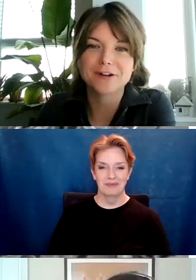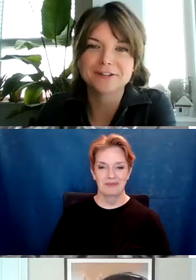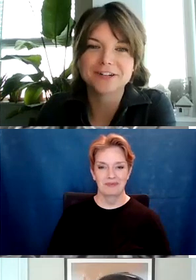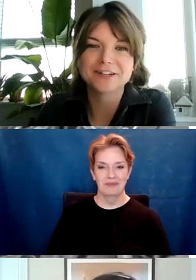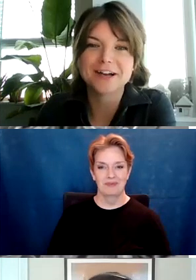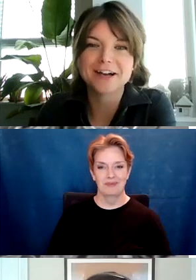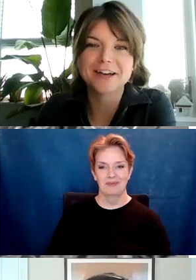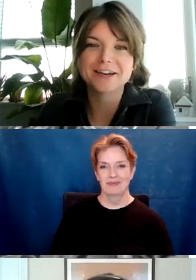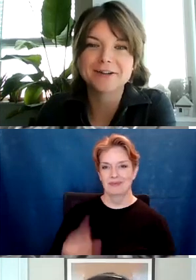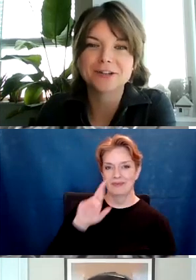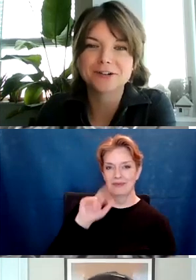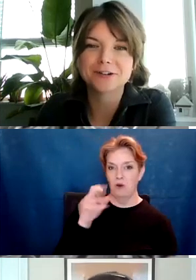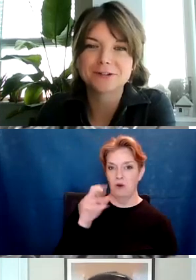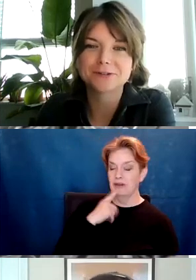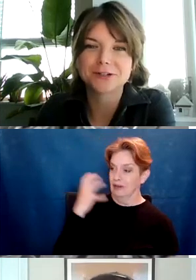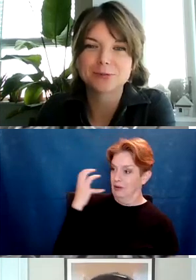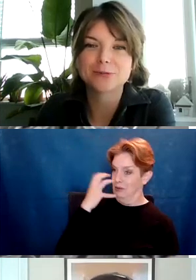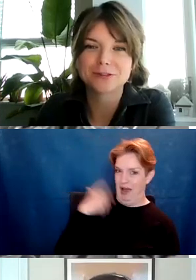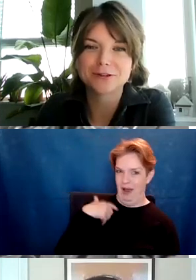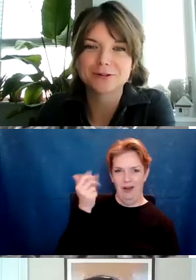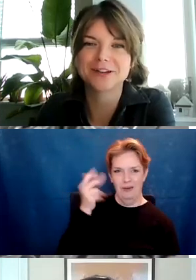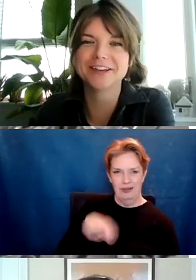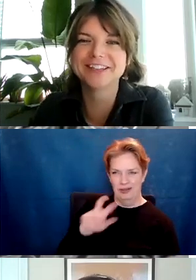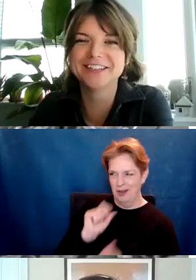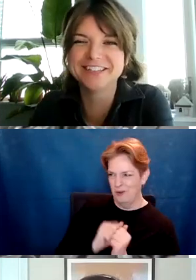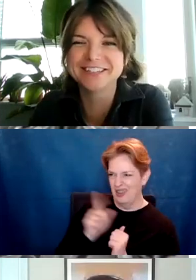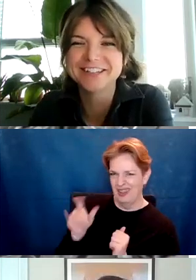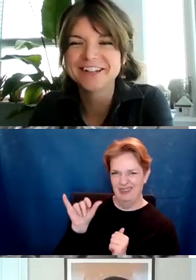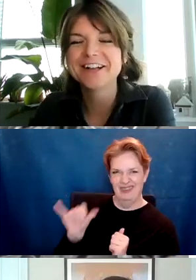Wow, Valerie, I want to go on a road trip with you.